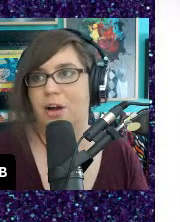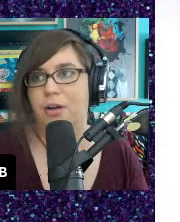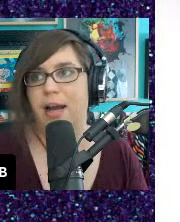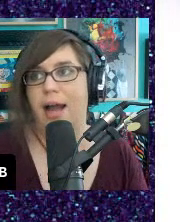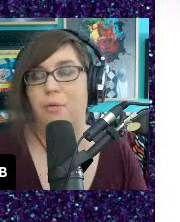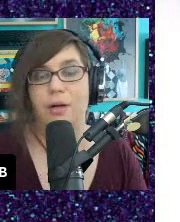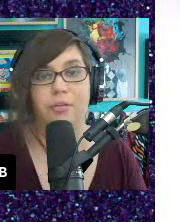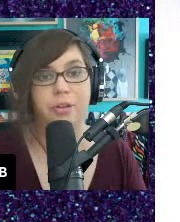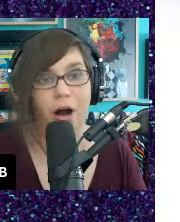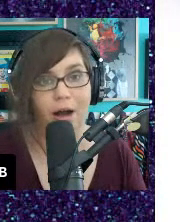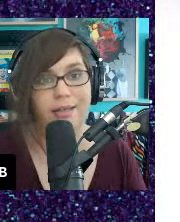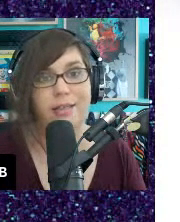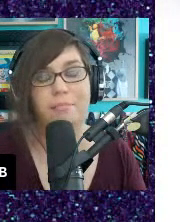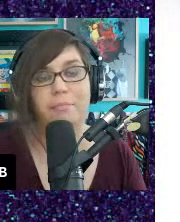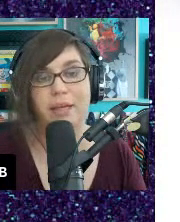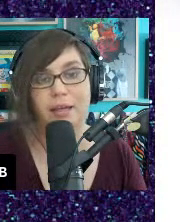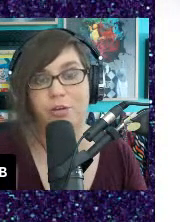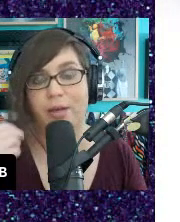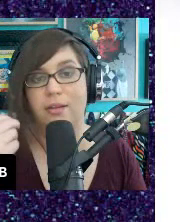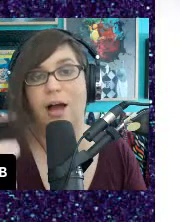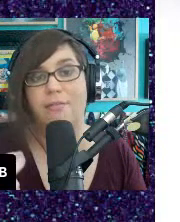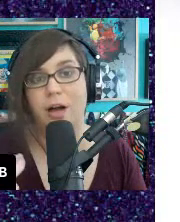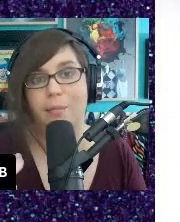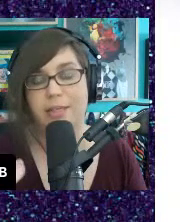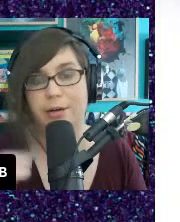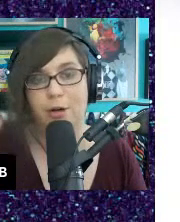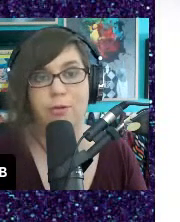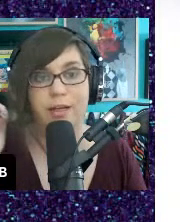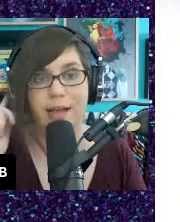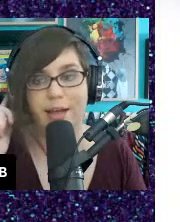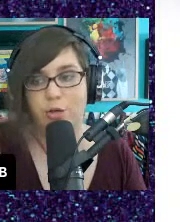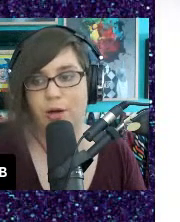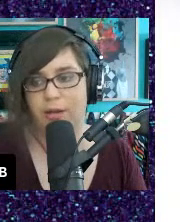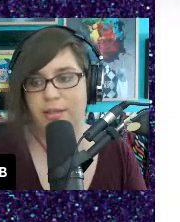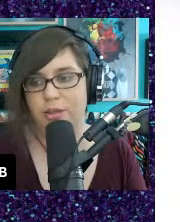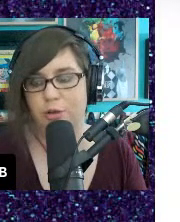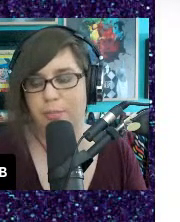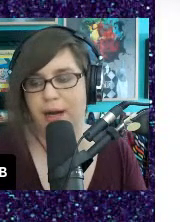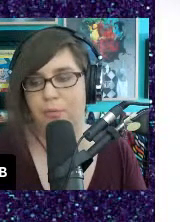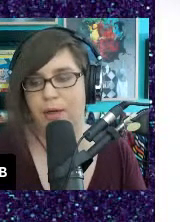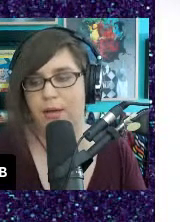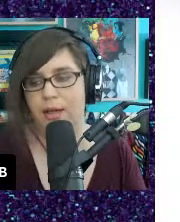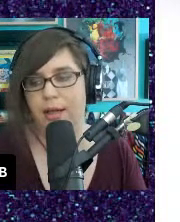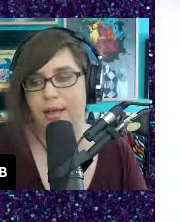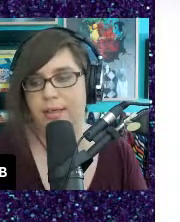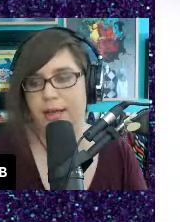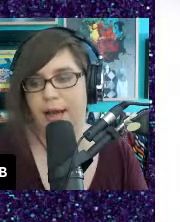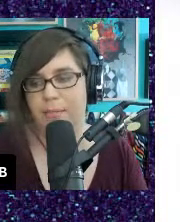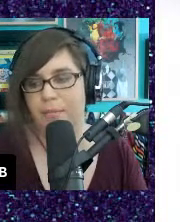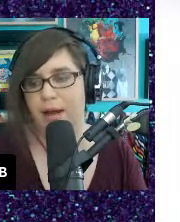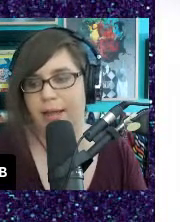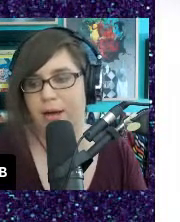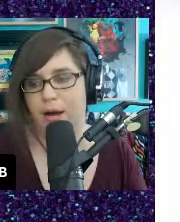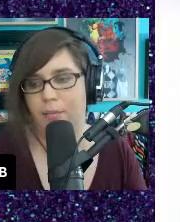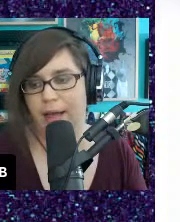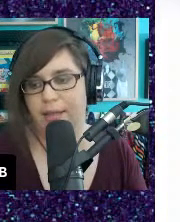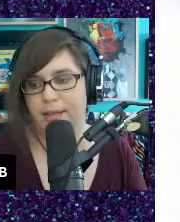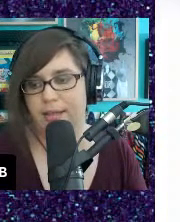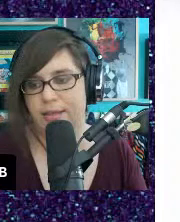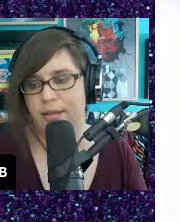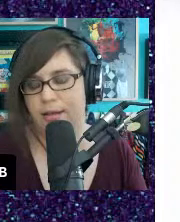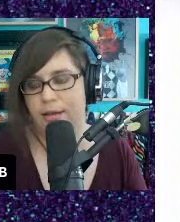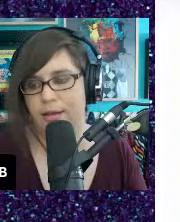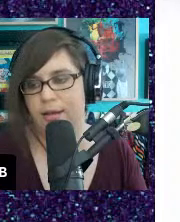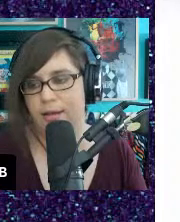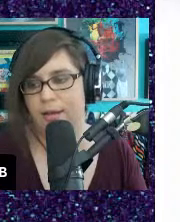gets started, I will not be doing live commentary over it because I actually want to listen to it, but I will type my